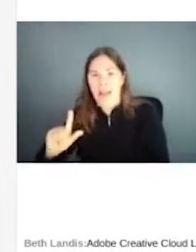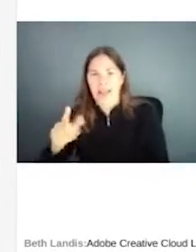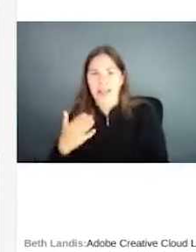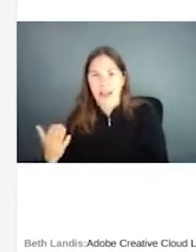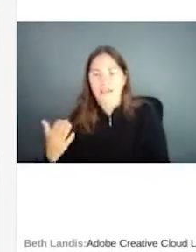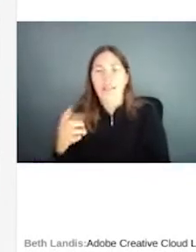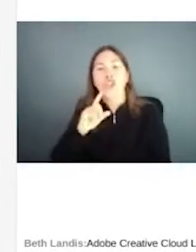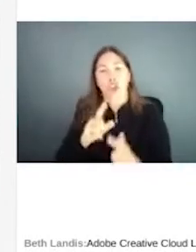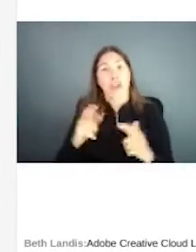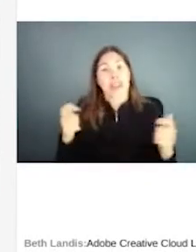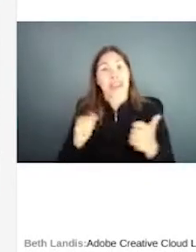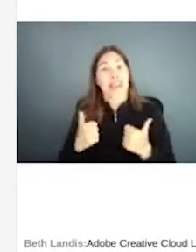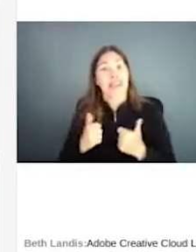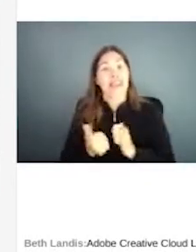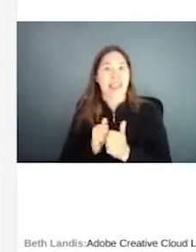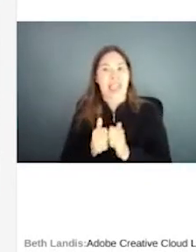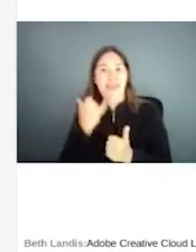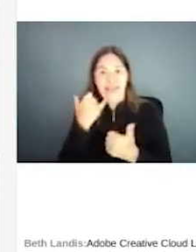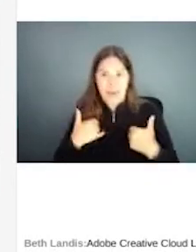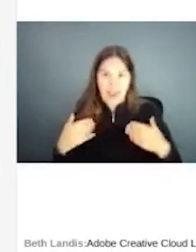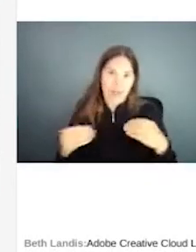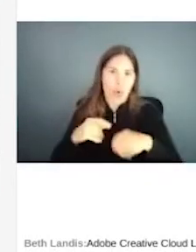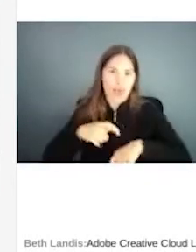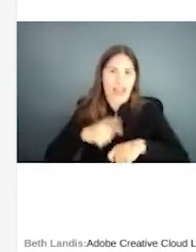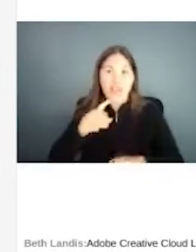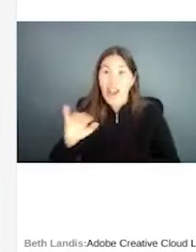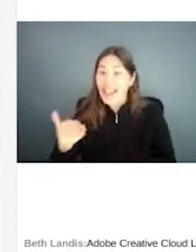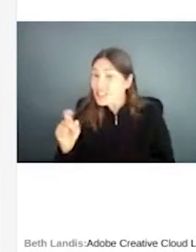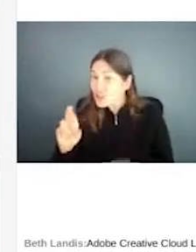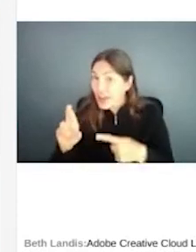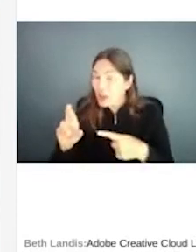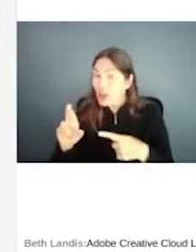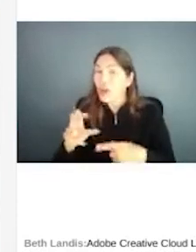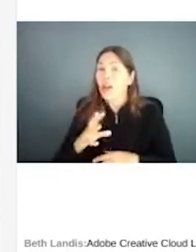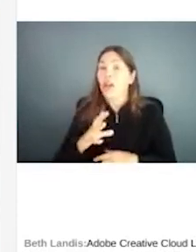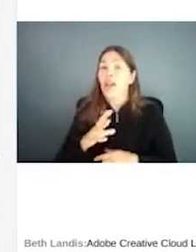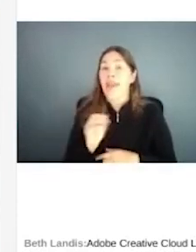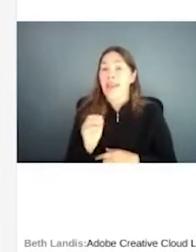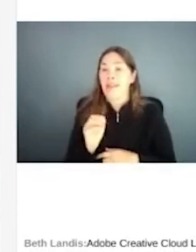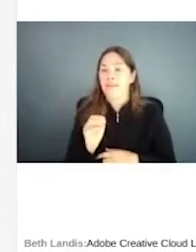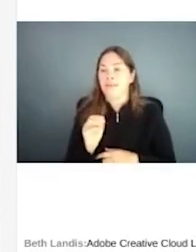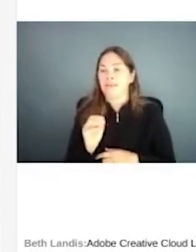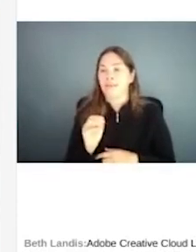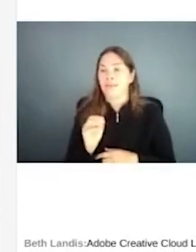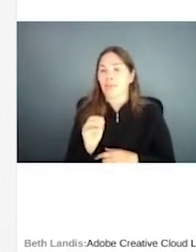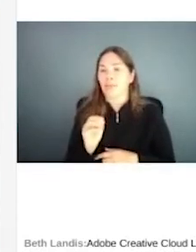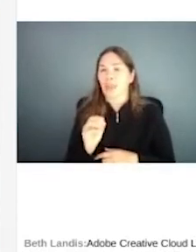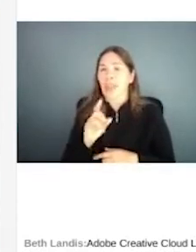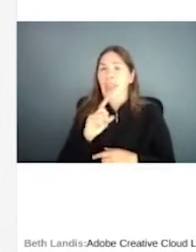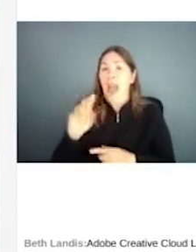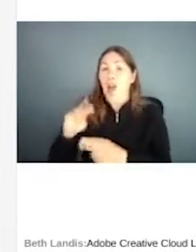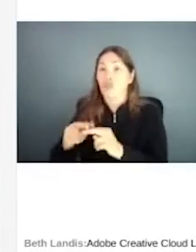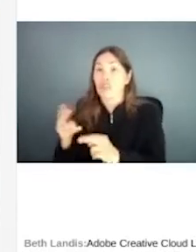big gain here is you have more time for Illustrator, and we have a reduction in